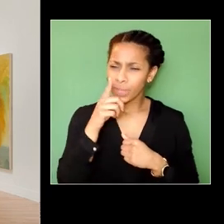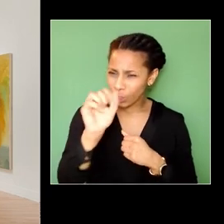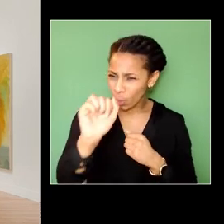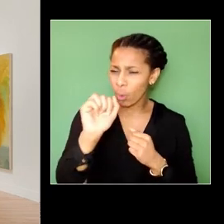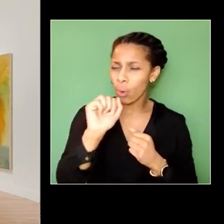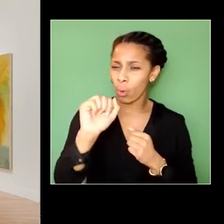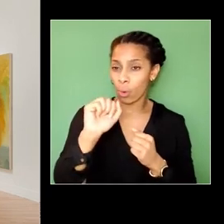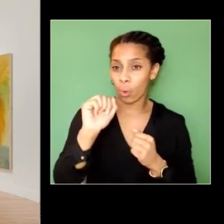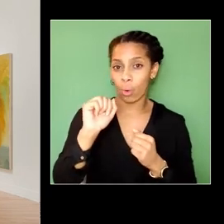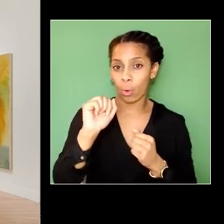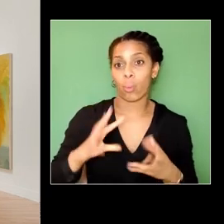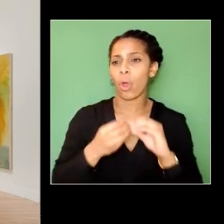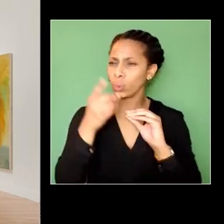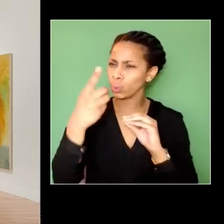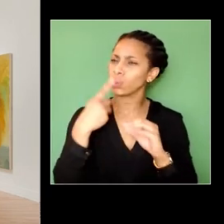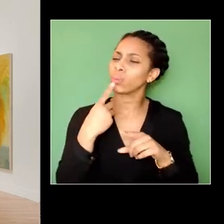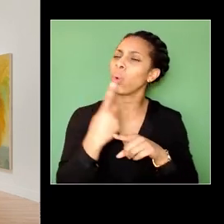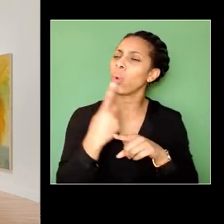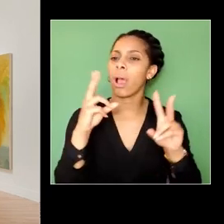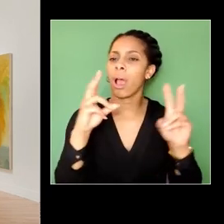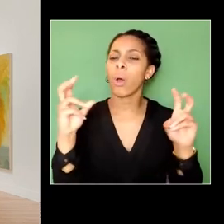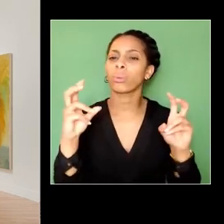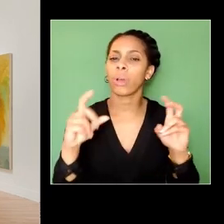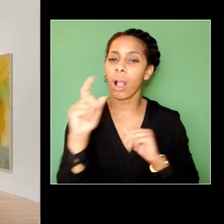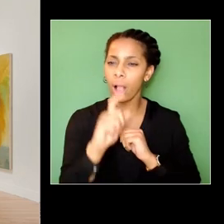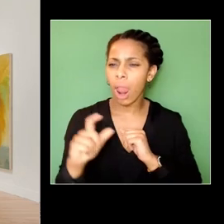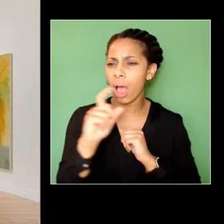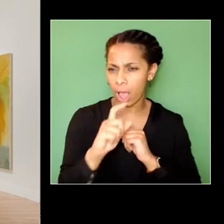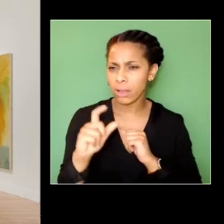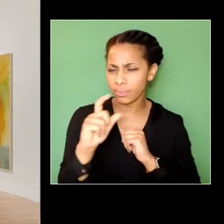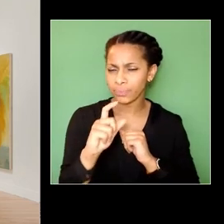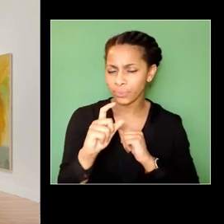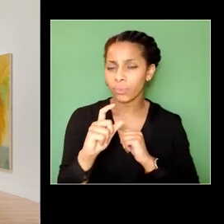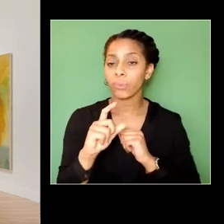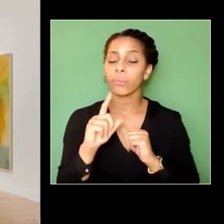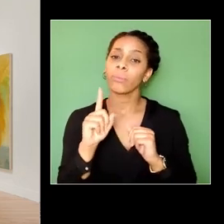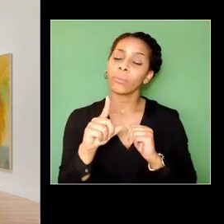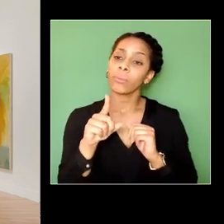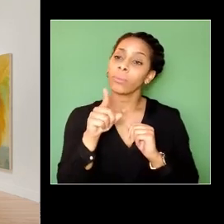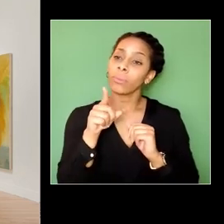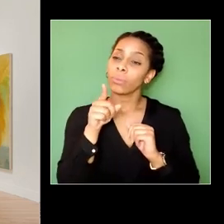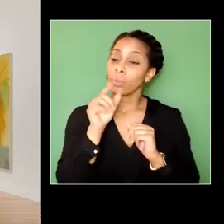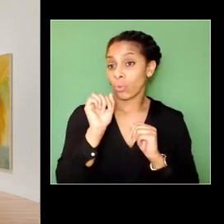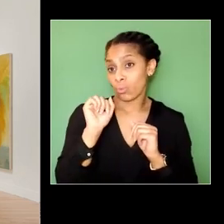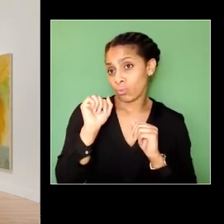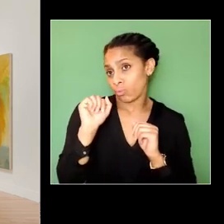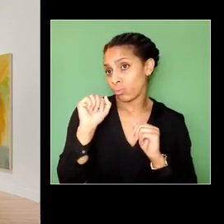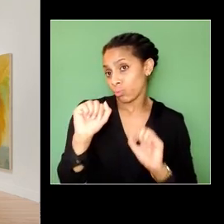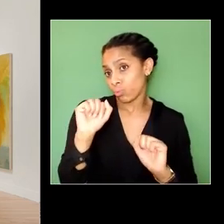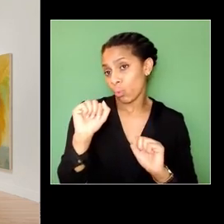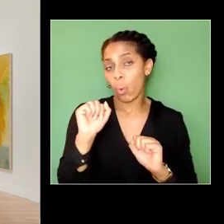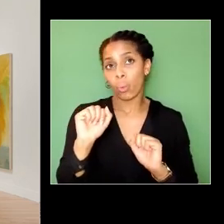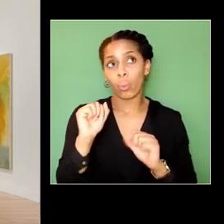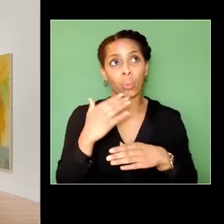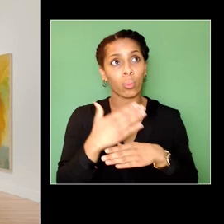And I mean that both ways, right? Because in some ways, your work has been made to perform a lot of